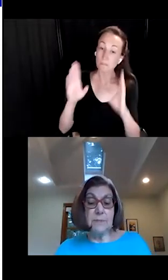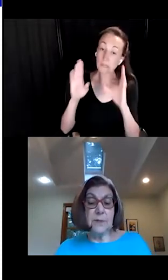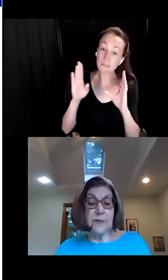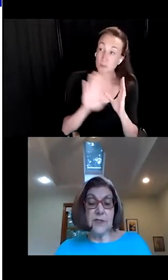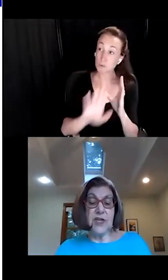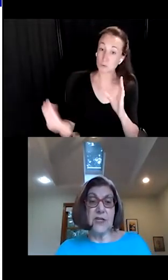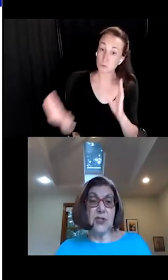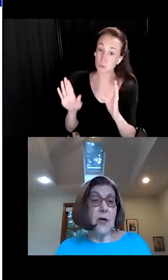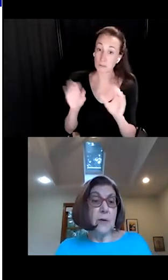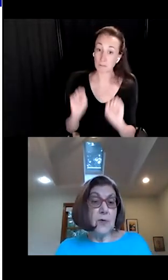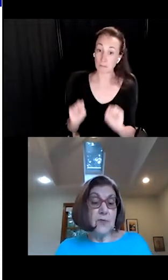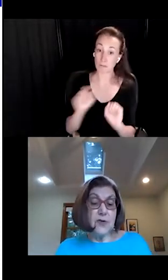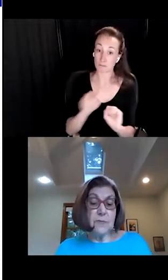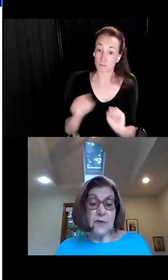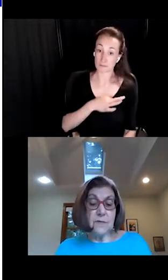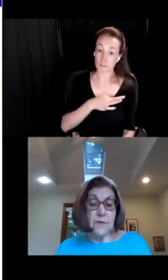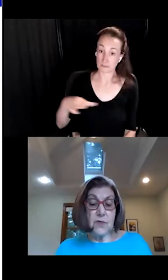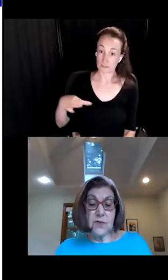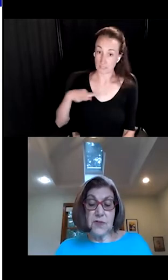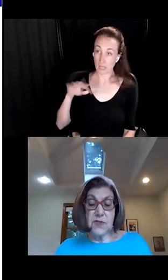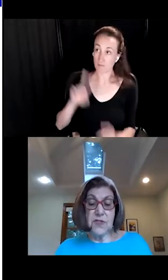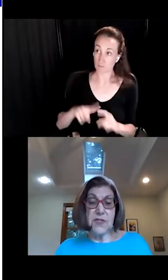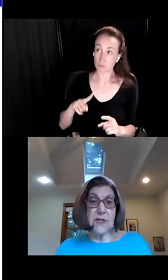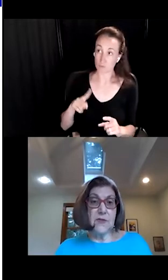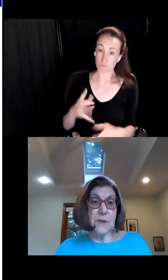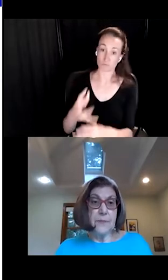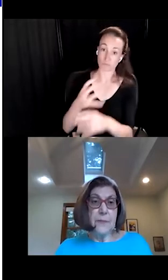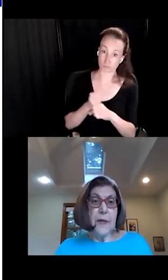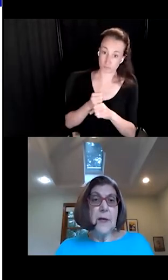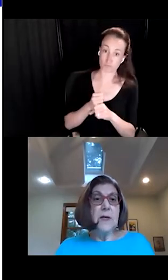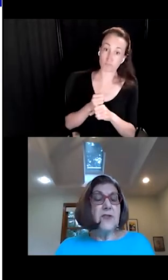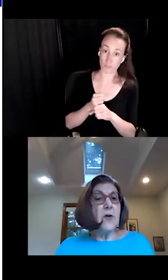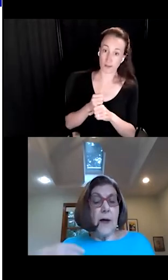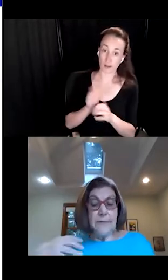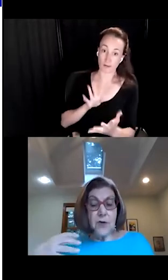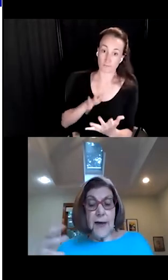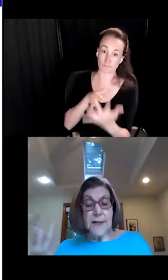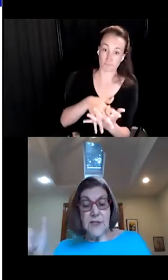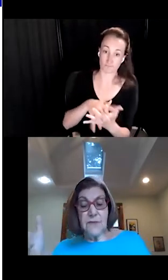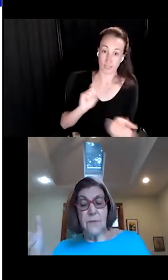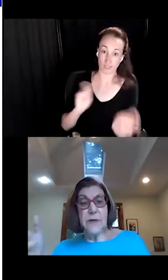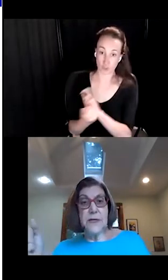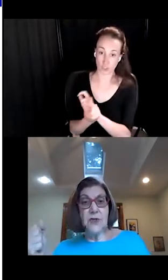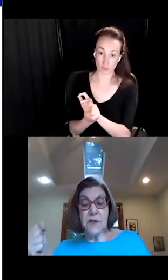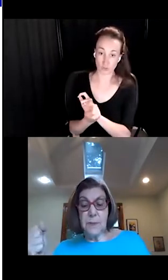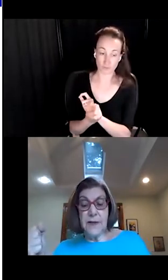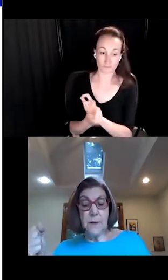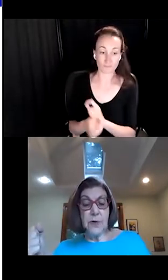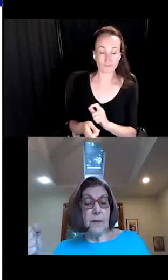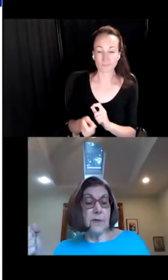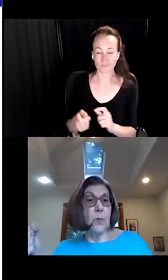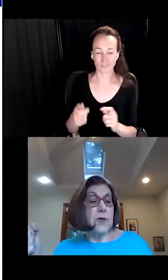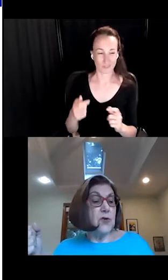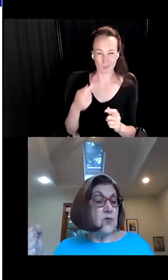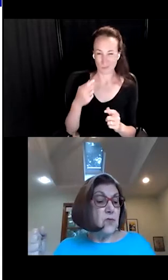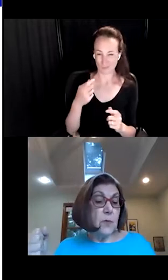to implement the change, both in terms of resources and skills. So I've tried in these few minutes to explain the